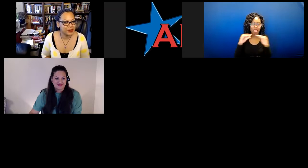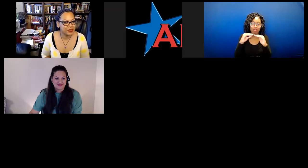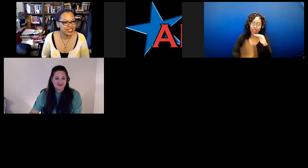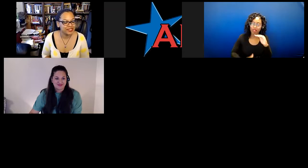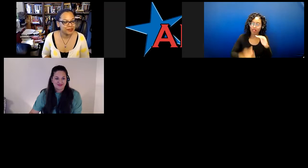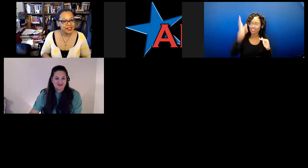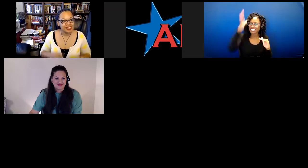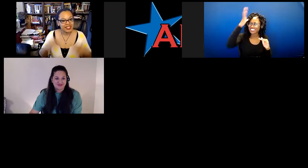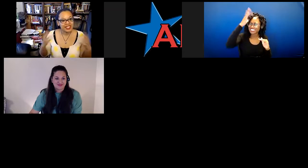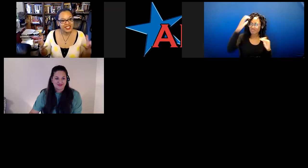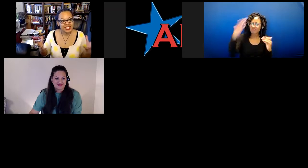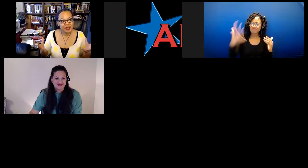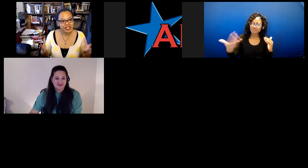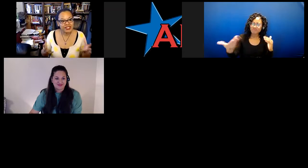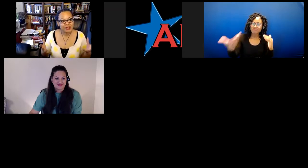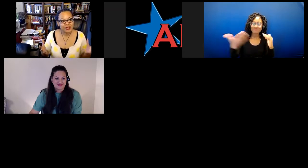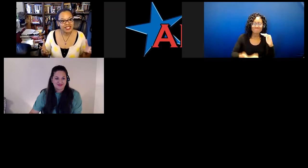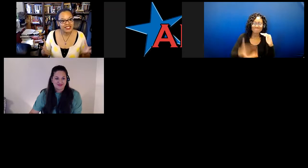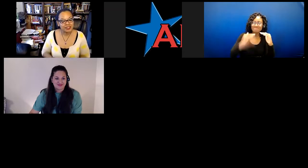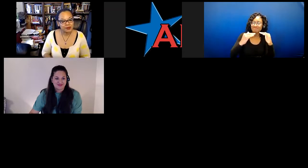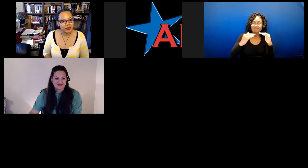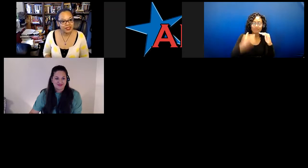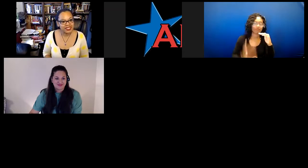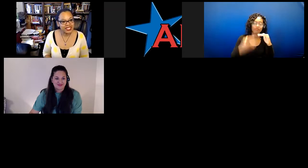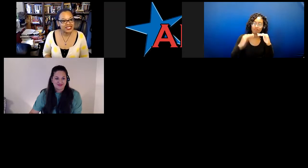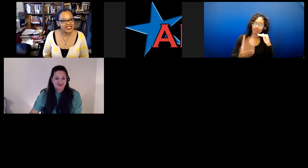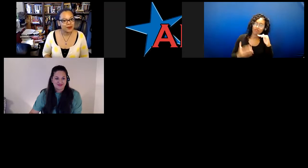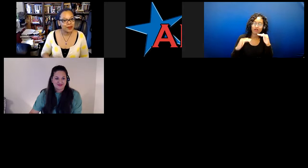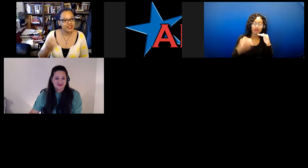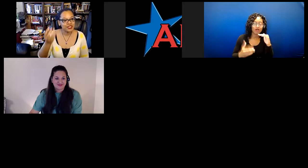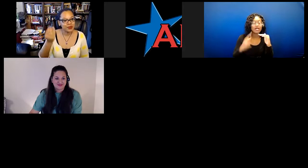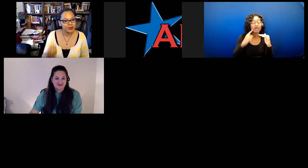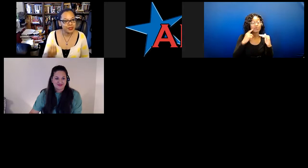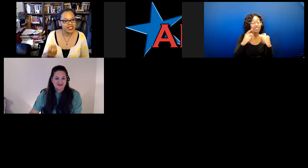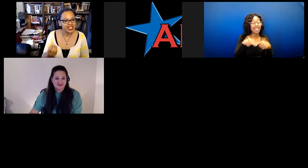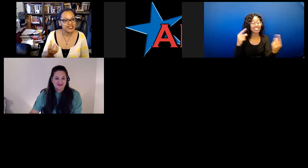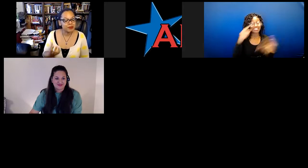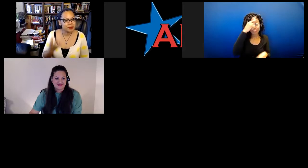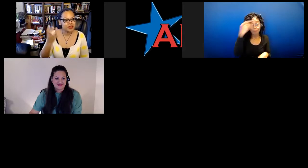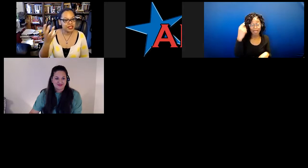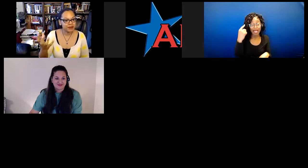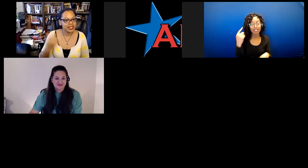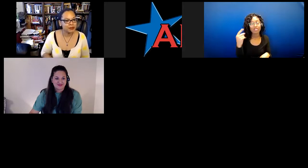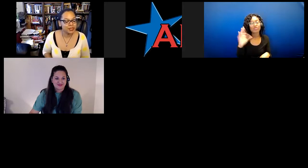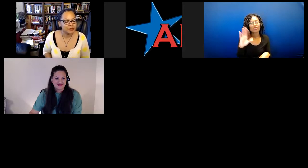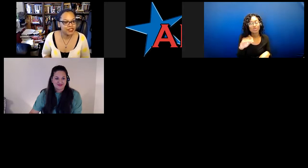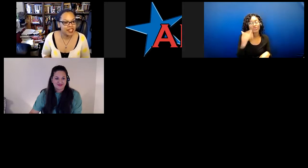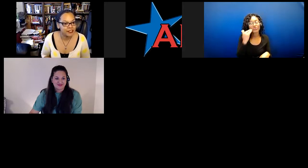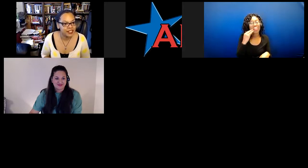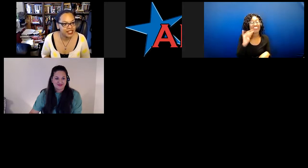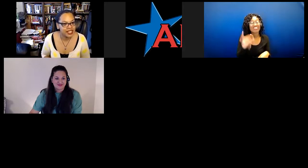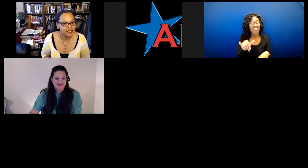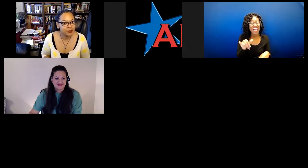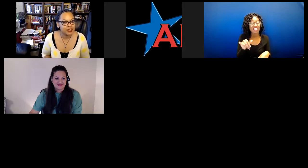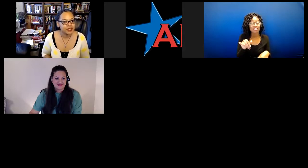we hold these. The other thing about anti-Blackness that's important is that while it's rooted and disproportionately impacts people of the